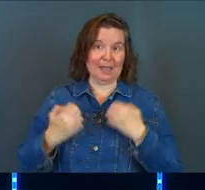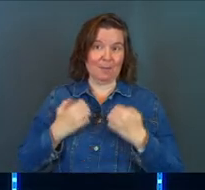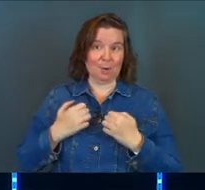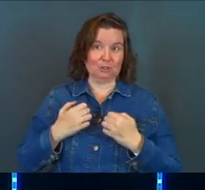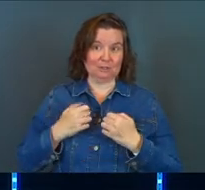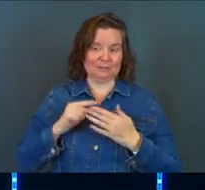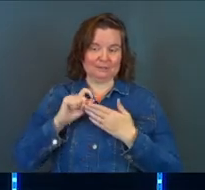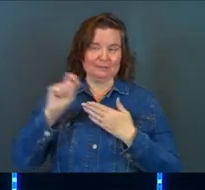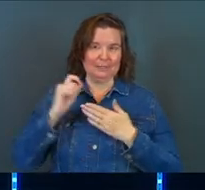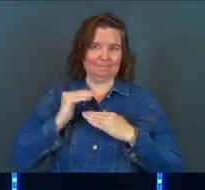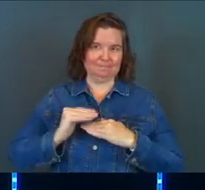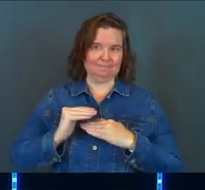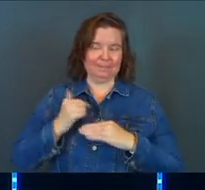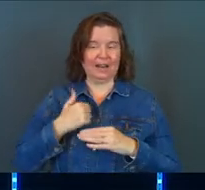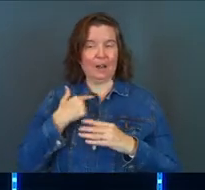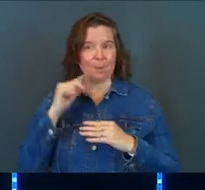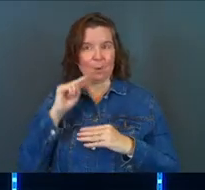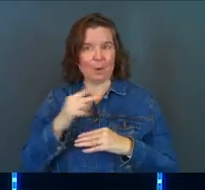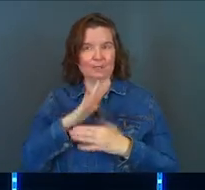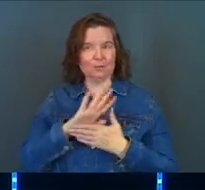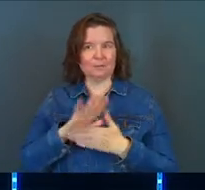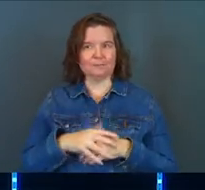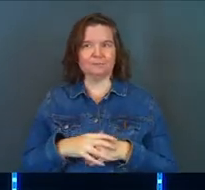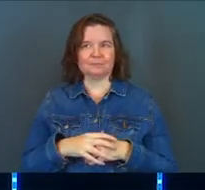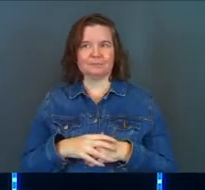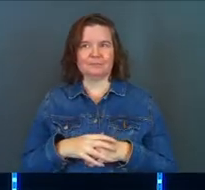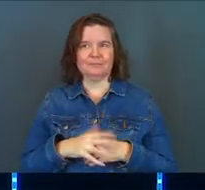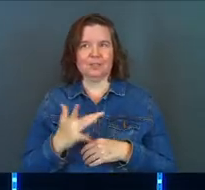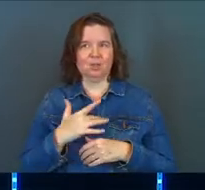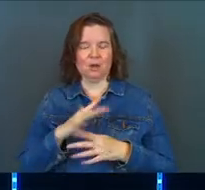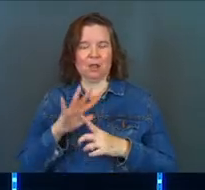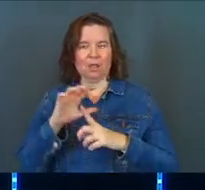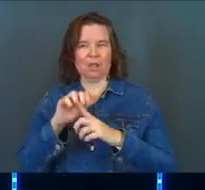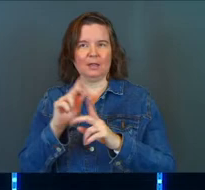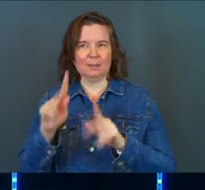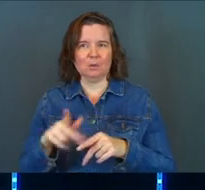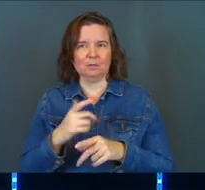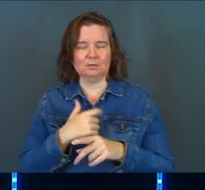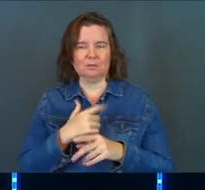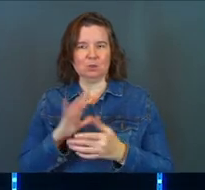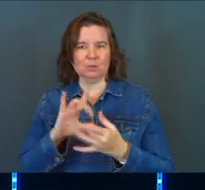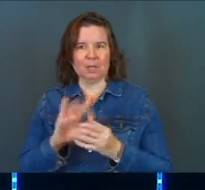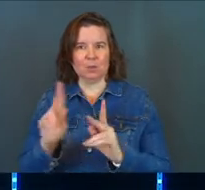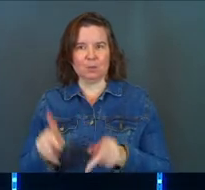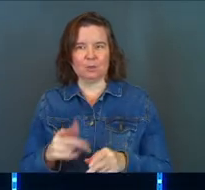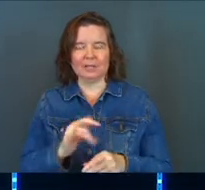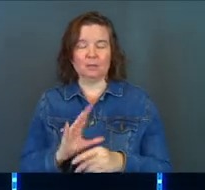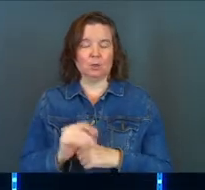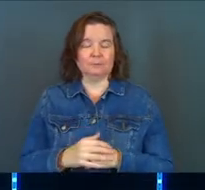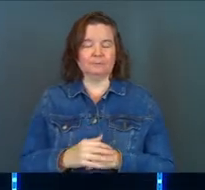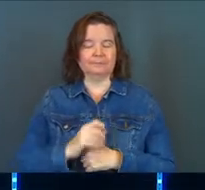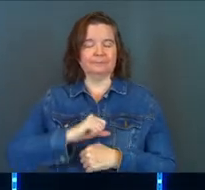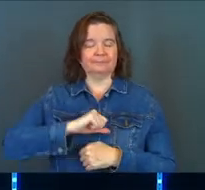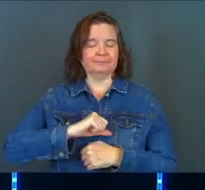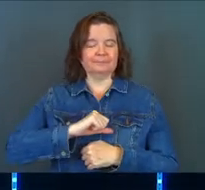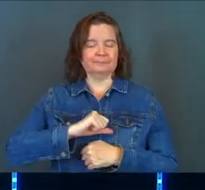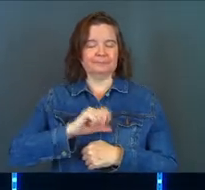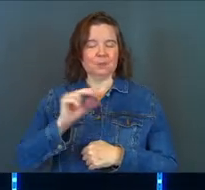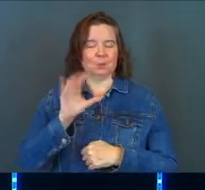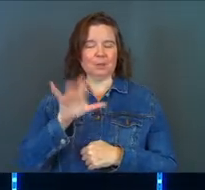emotions. And like I'm watching the movie, and you're getting kind of caught up in the person, you're getting kind of attached to the person. It's like, nope, don't do